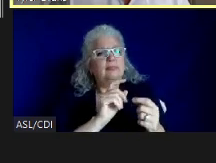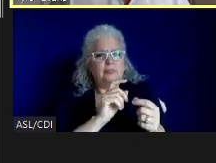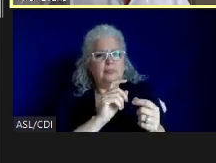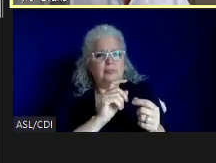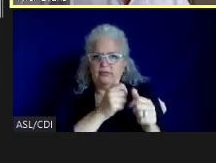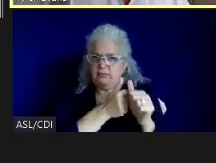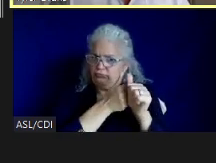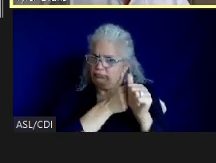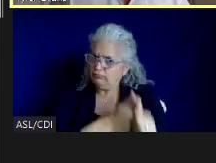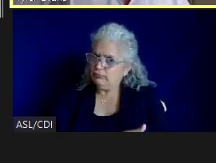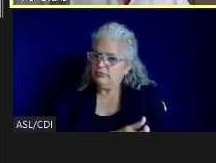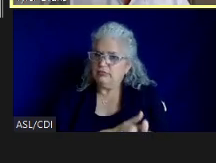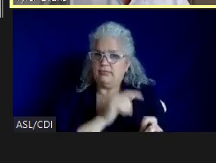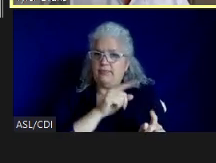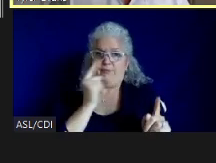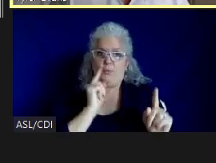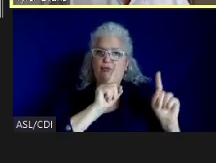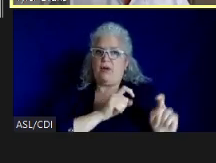Next slide, please.